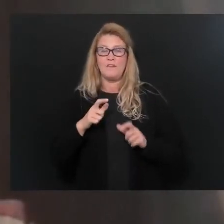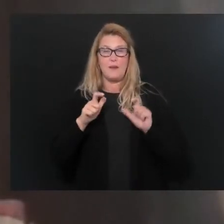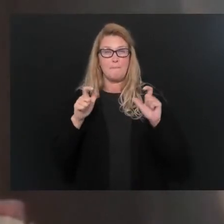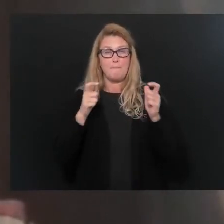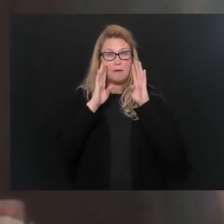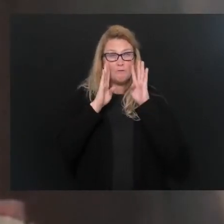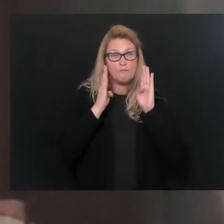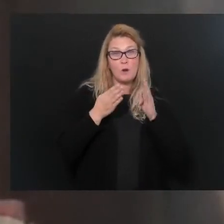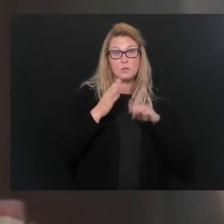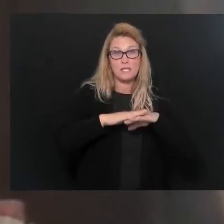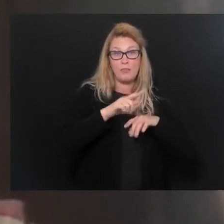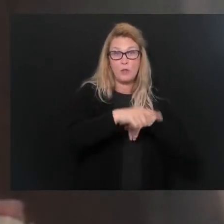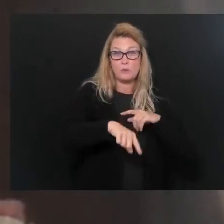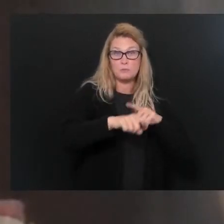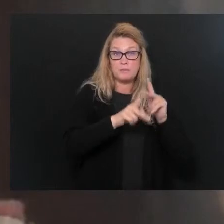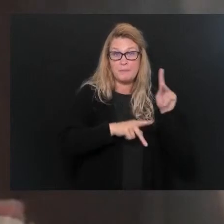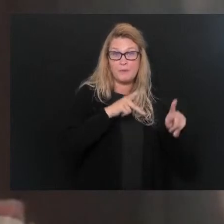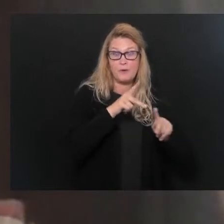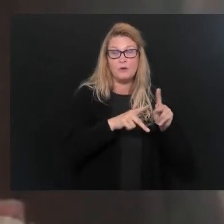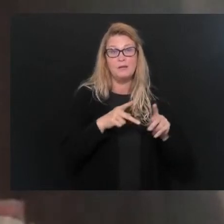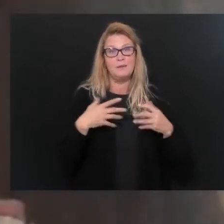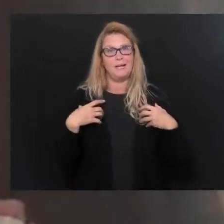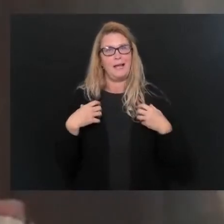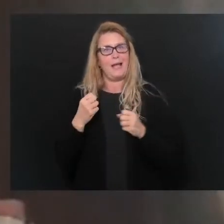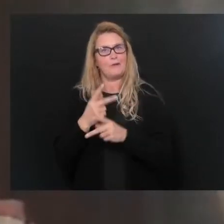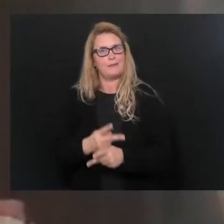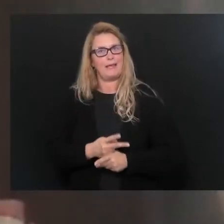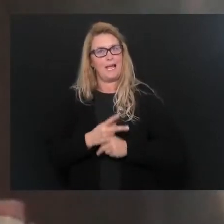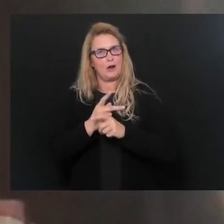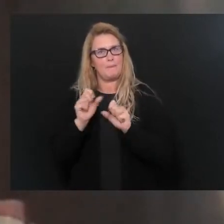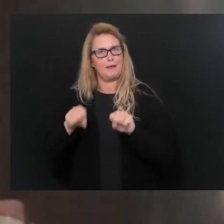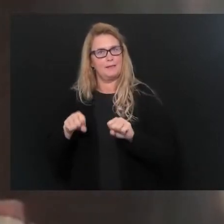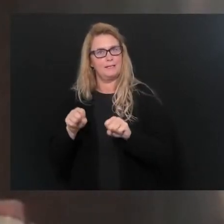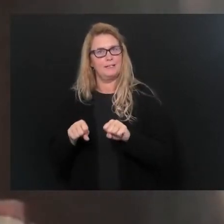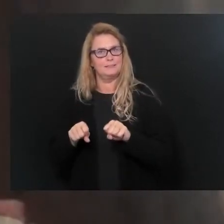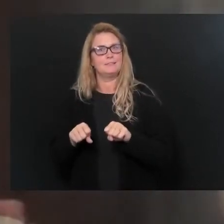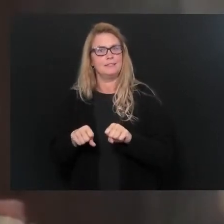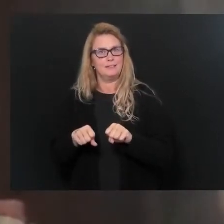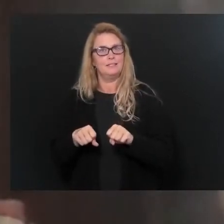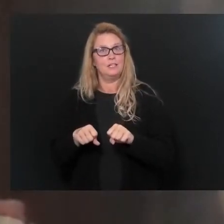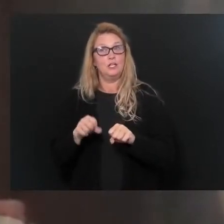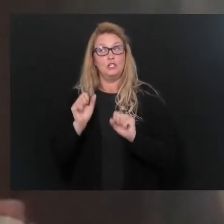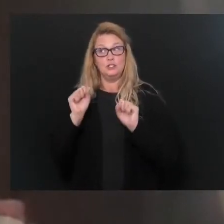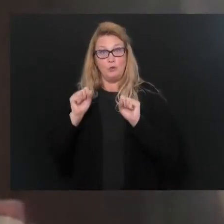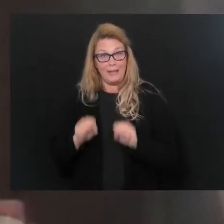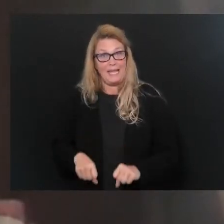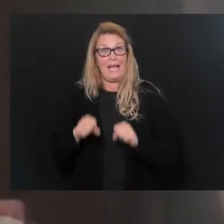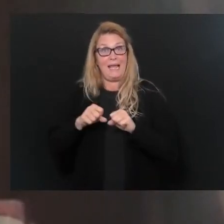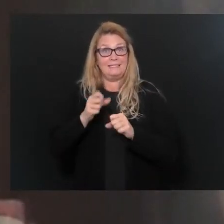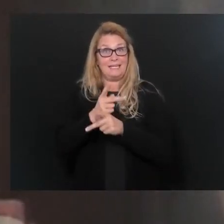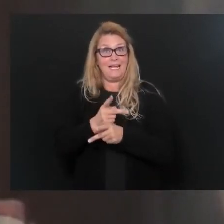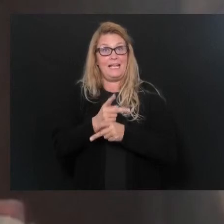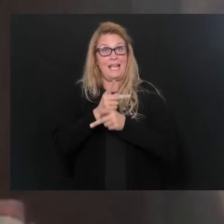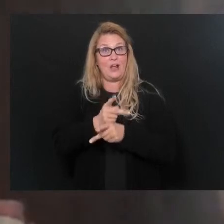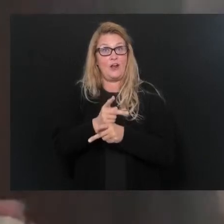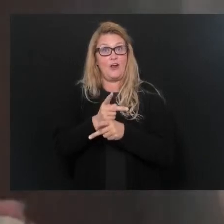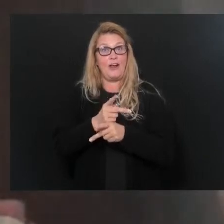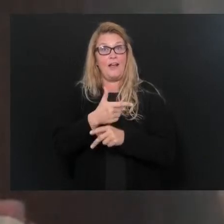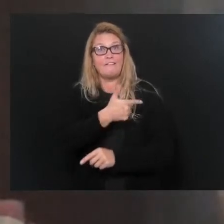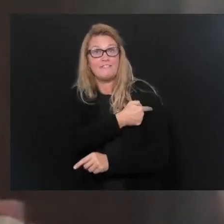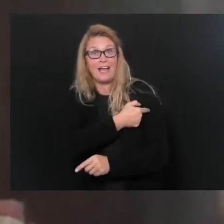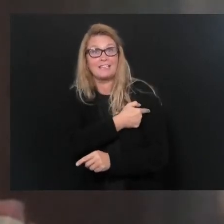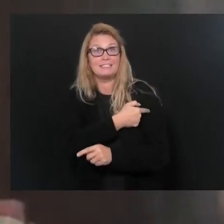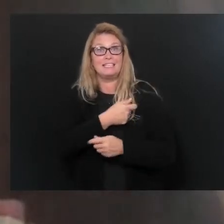concentration of people, and also healthcare capabilities so that we can take care of those vaccines and administer